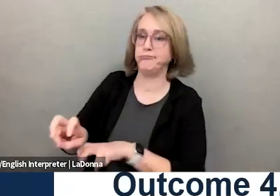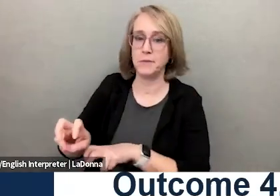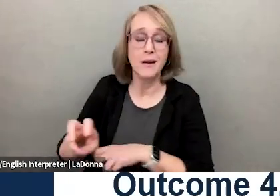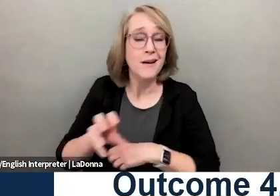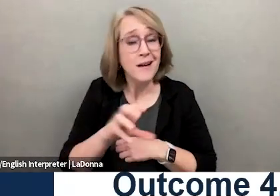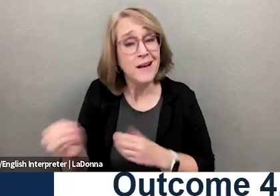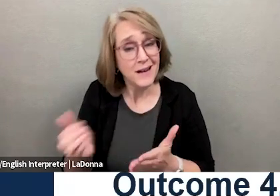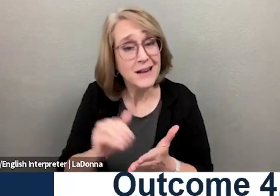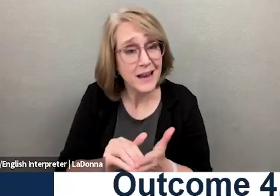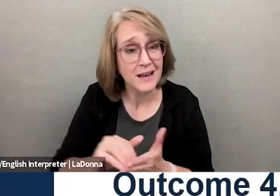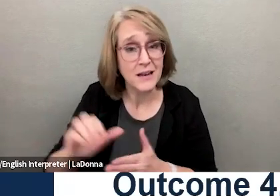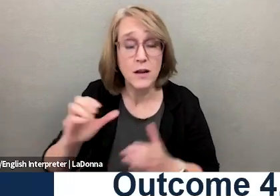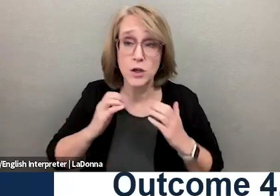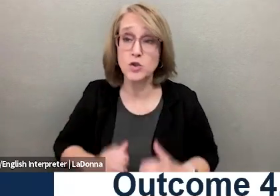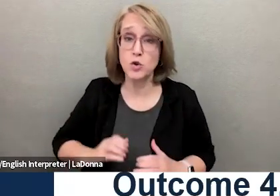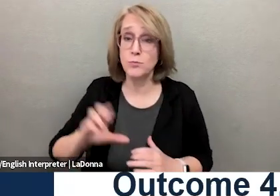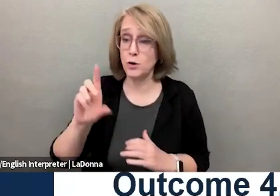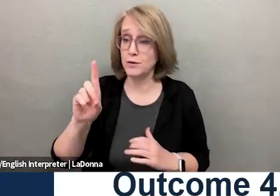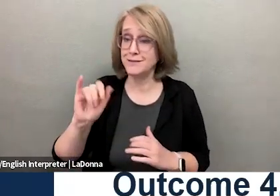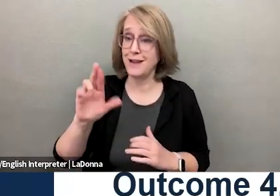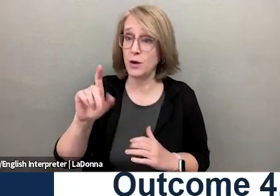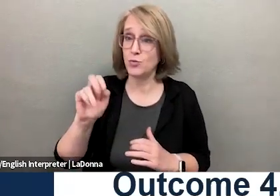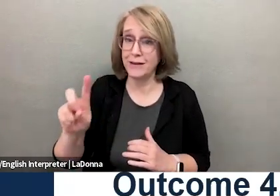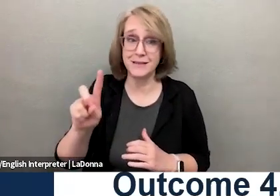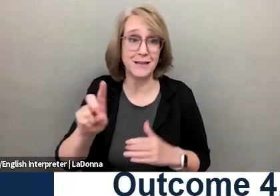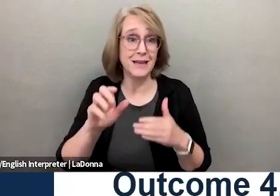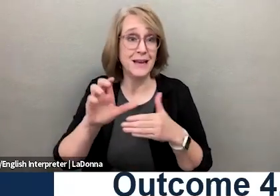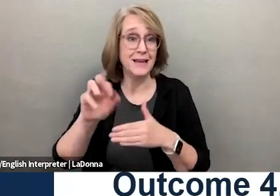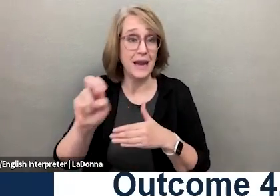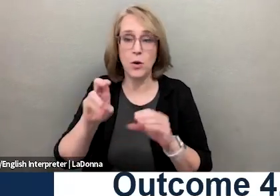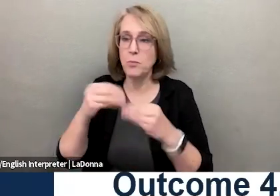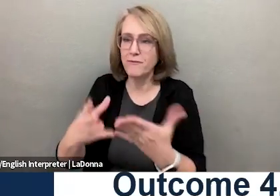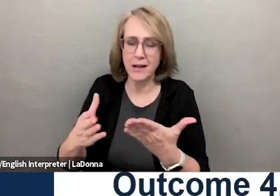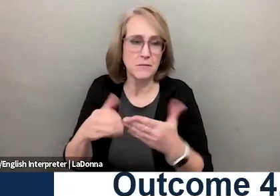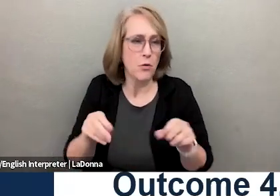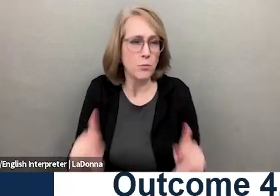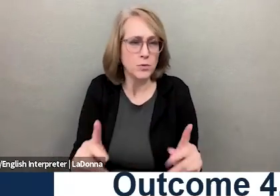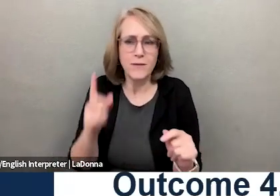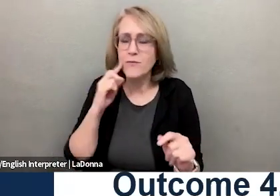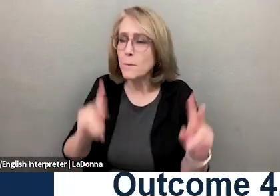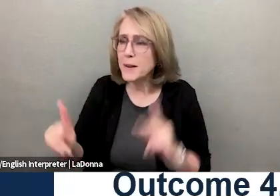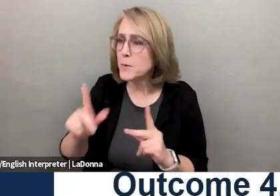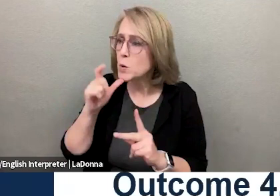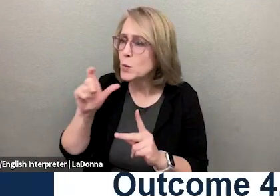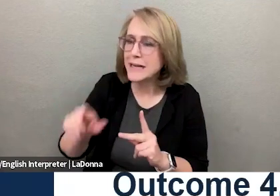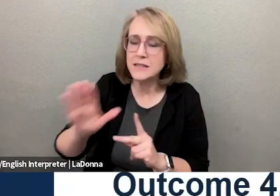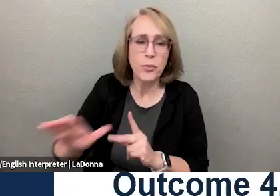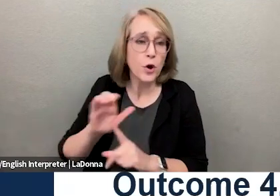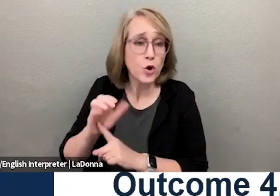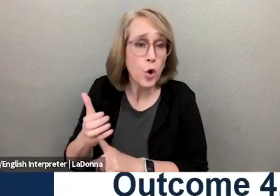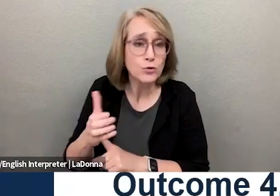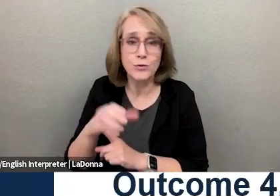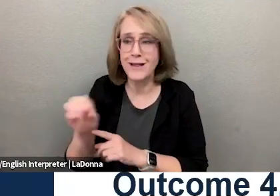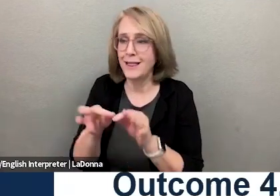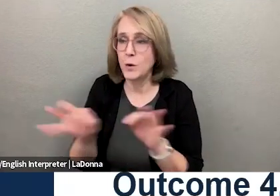because consumer-directed care provides a critical opportunity for care recipients to have caregivers who meet their cultural and linguistic